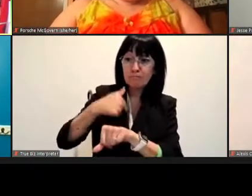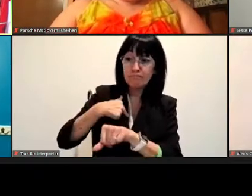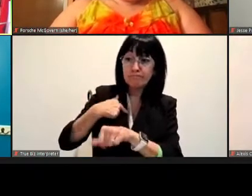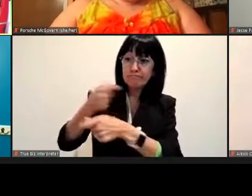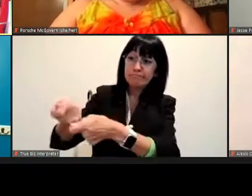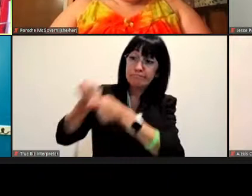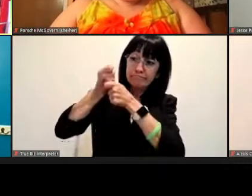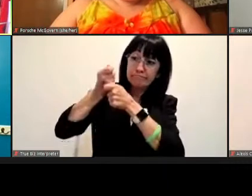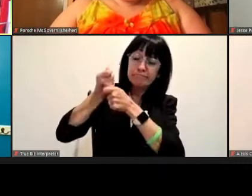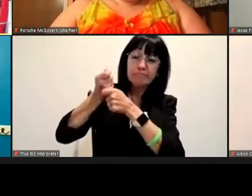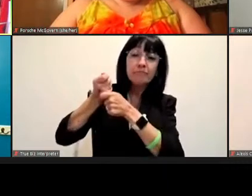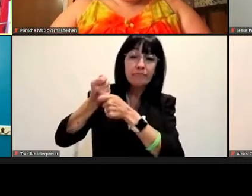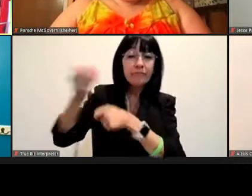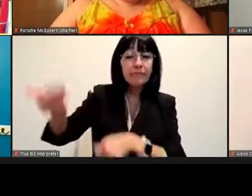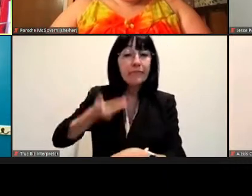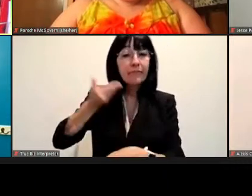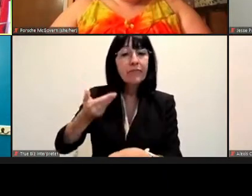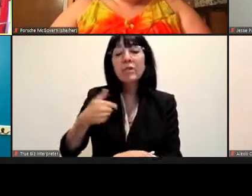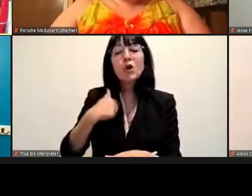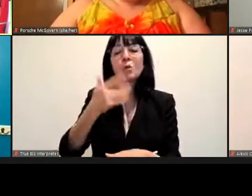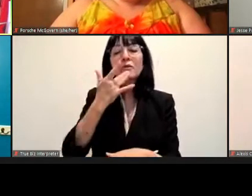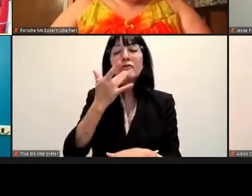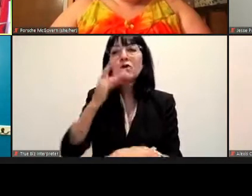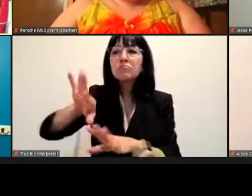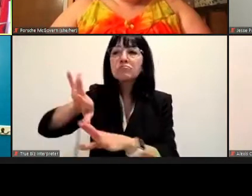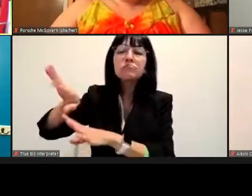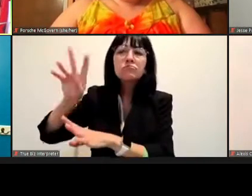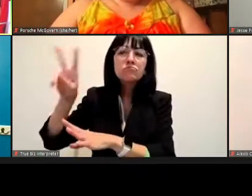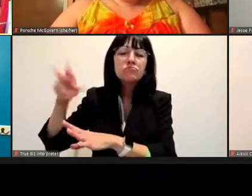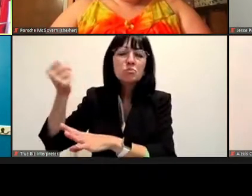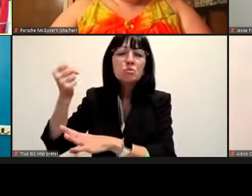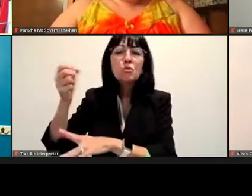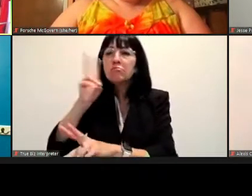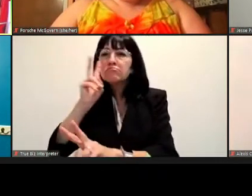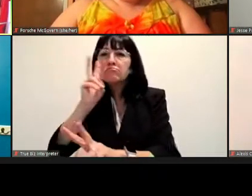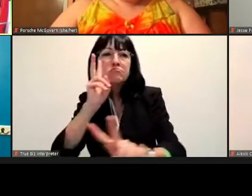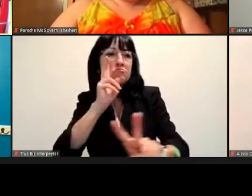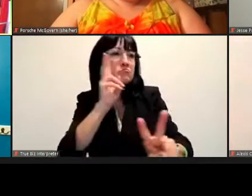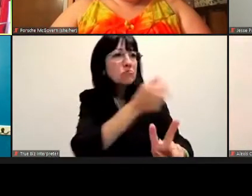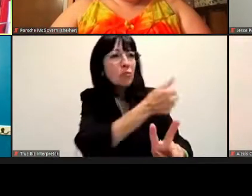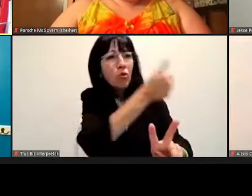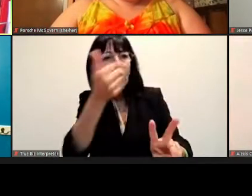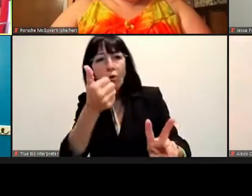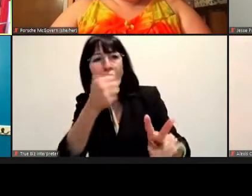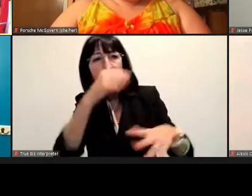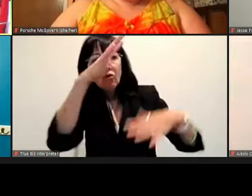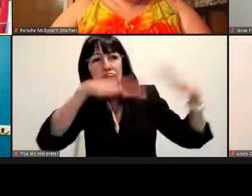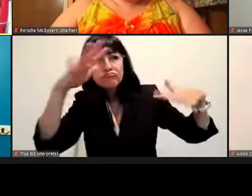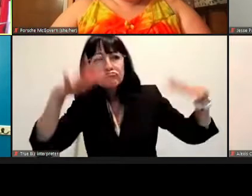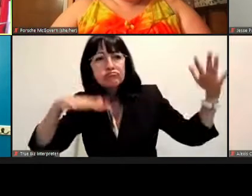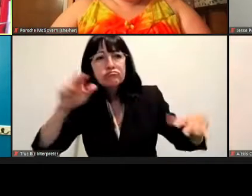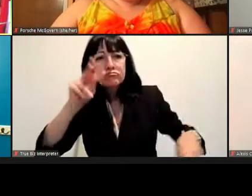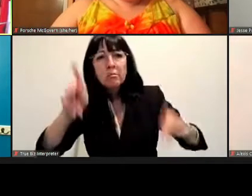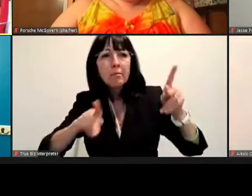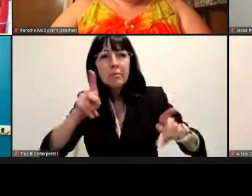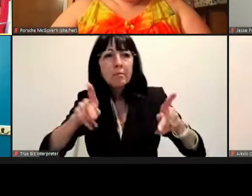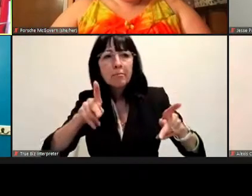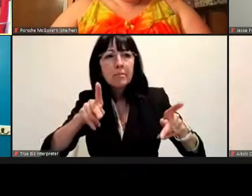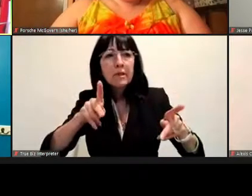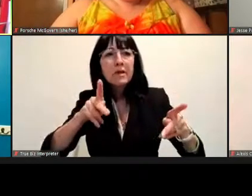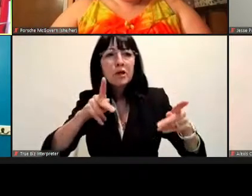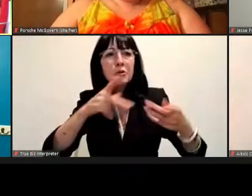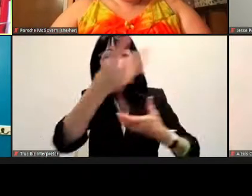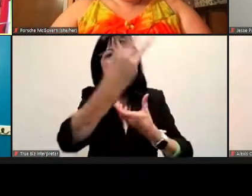very vocal about the fact that the folks that are my collaborators on my design team are brilliant designers and